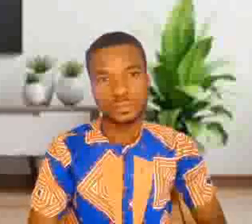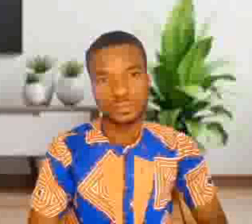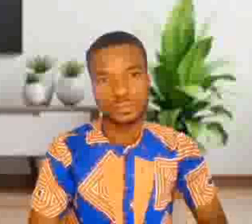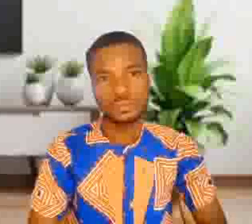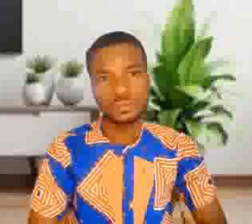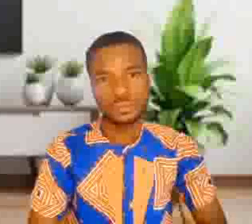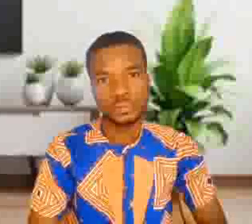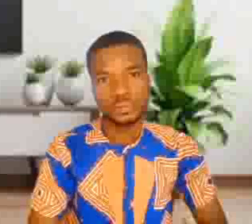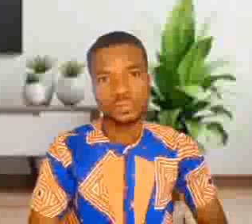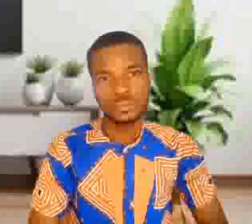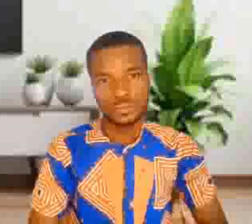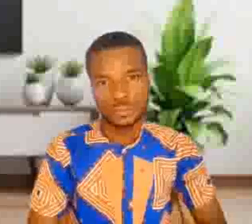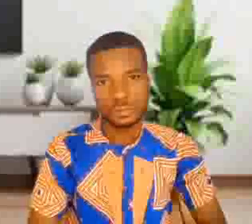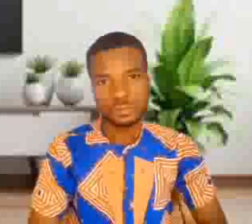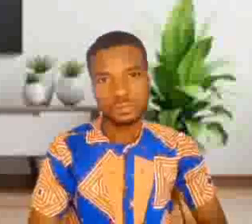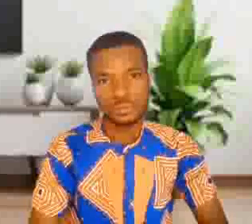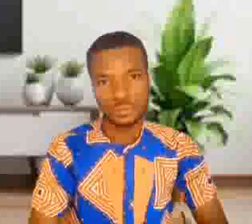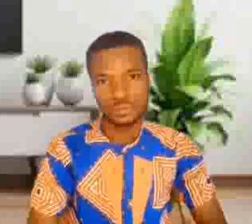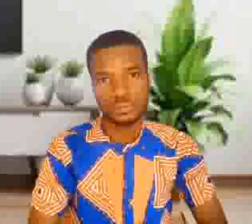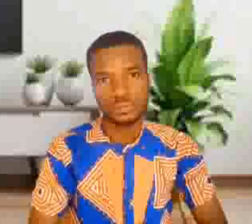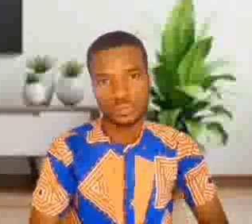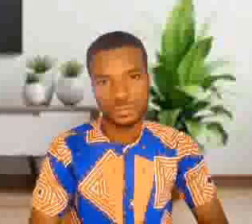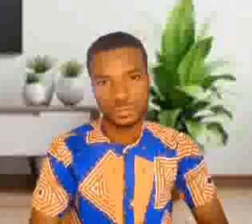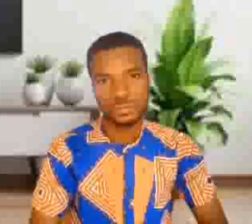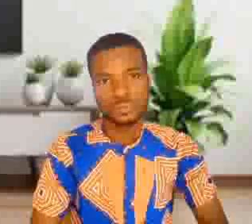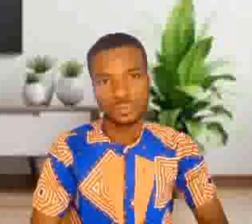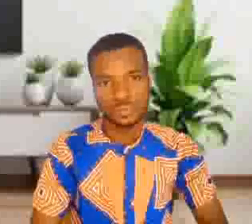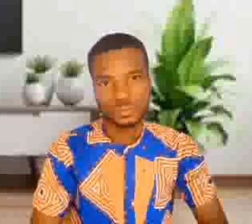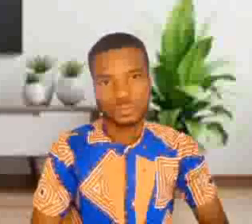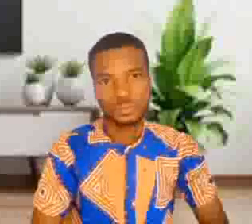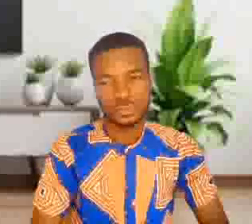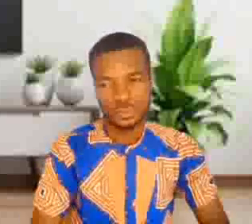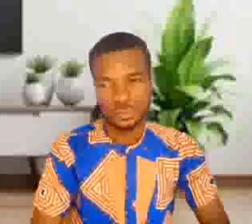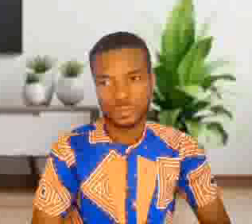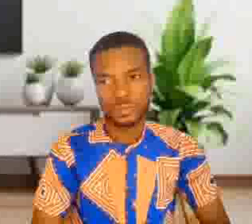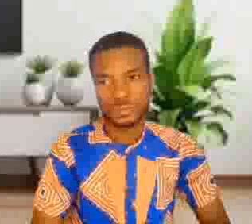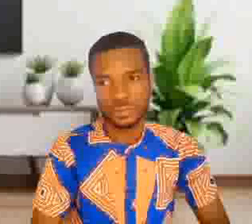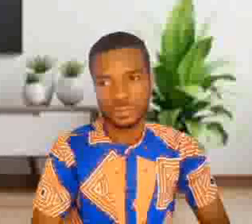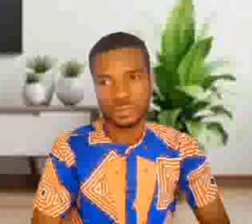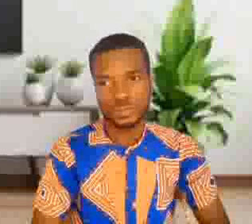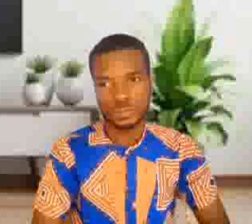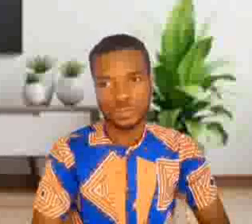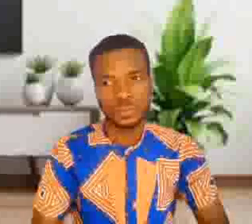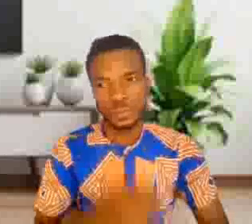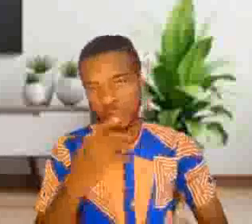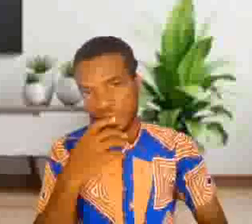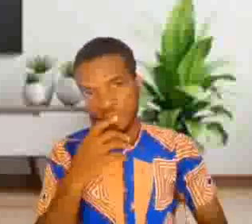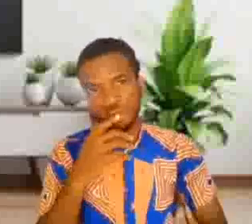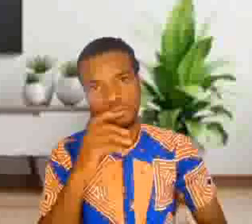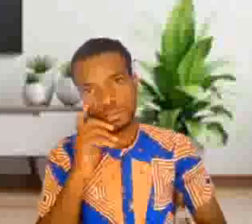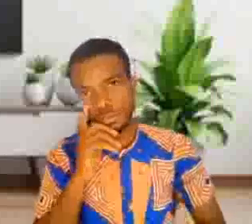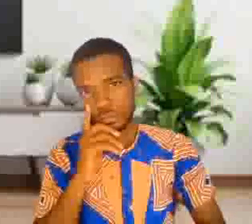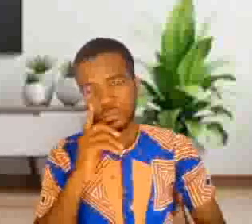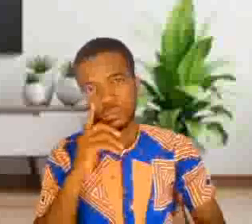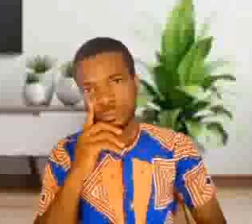Number three, God's presence. Number four, God's life. And number five, the law of the Lord that is in the